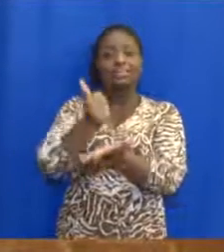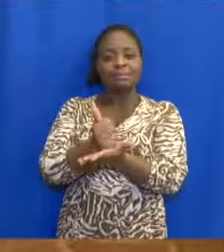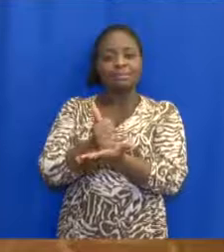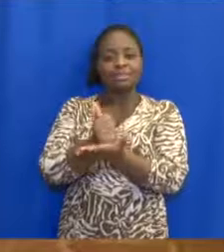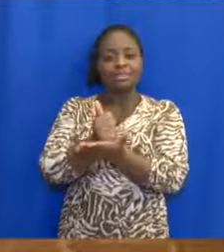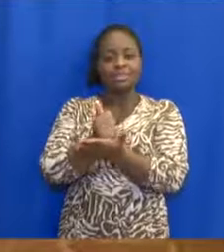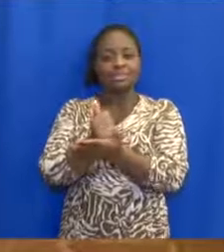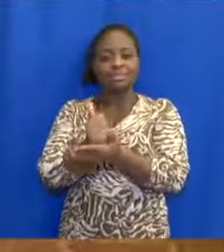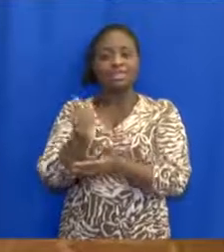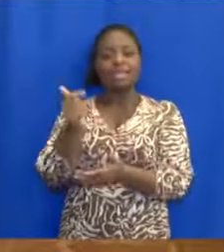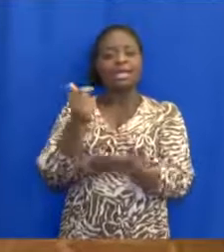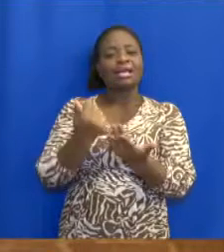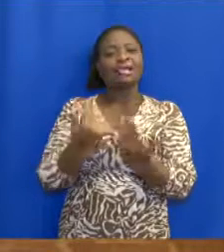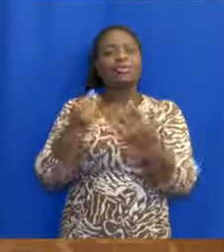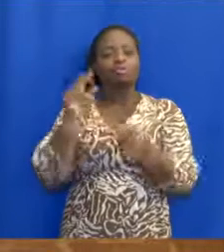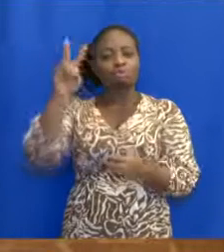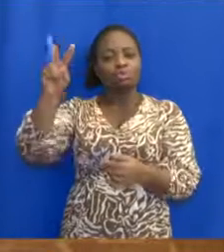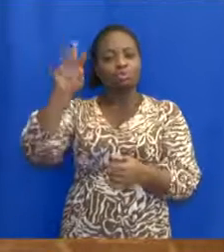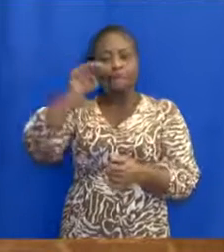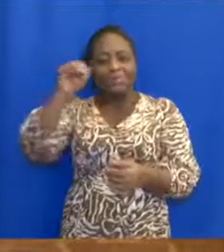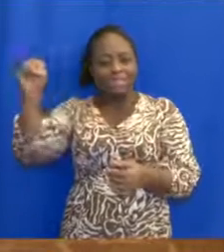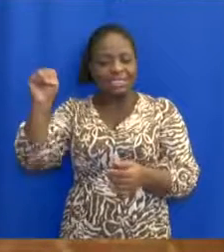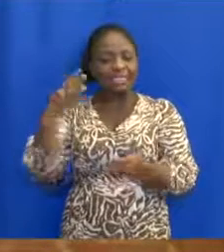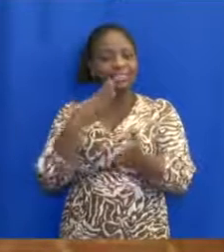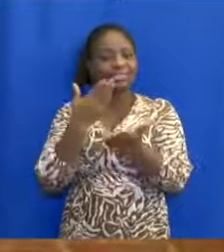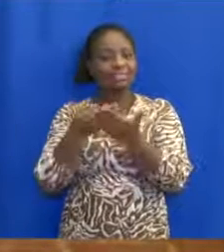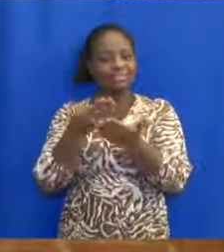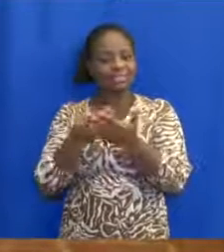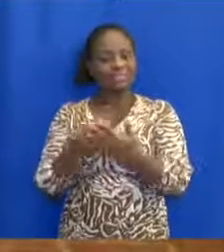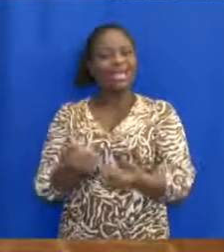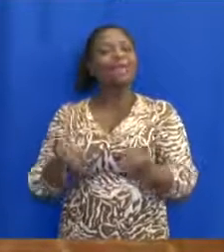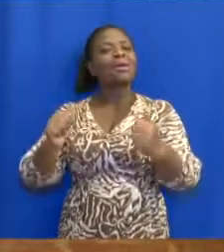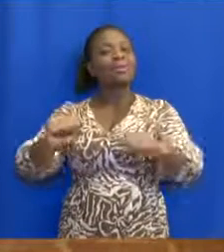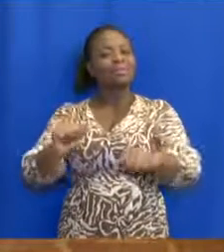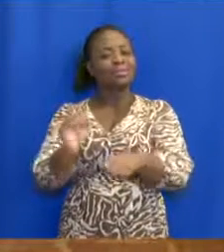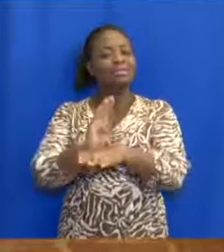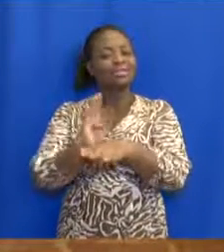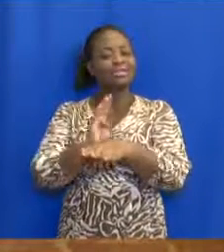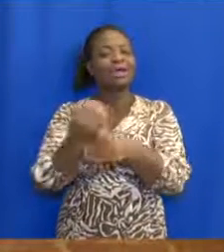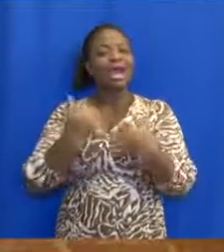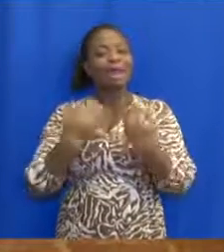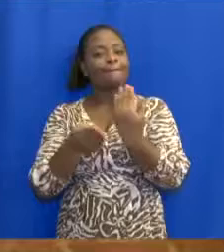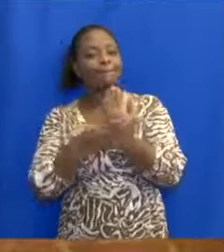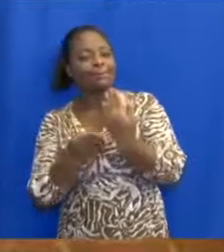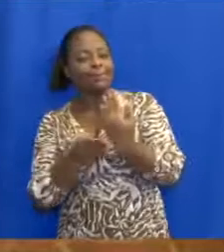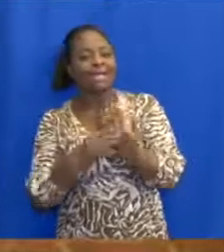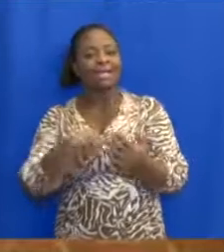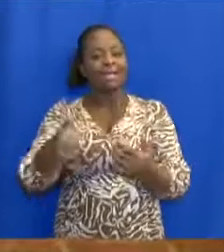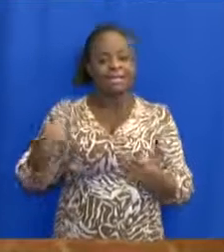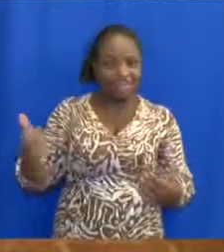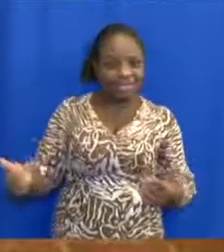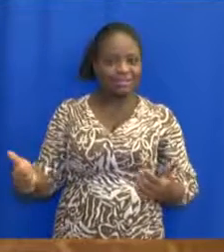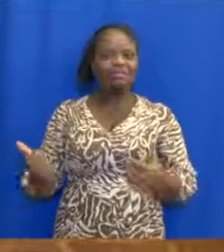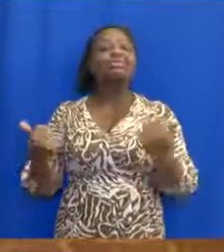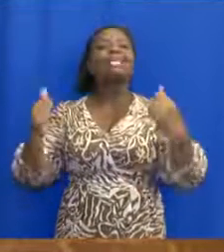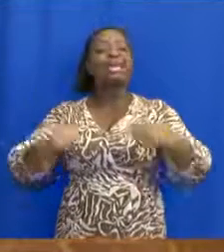guarantee scheme of some 2 billion cedis to enable businesses access credit at more affordable rates